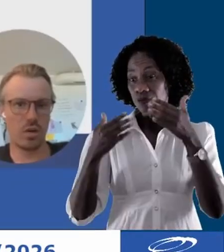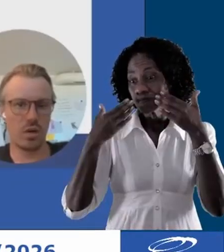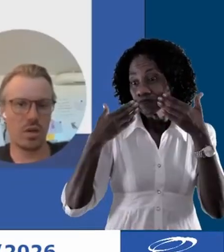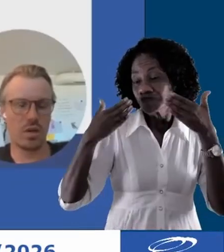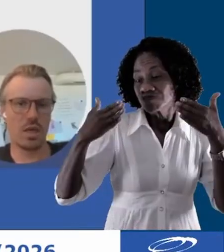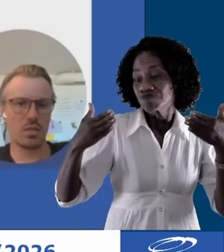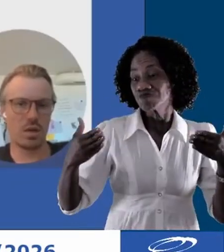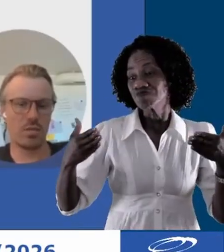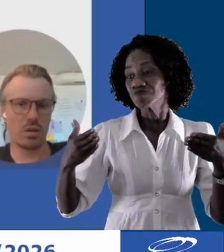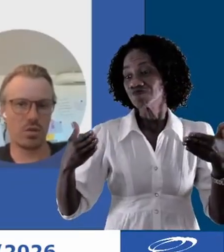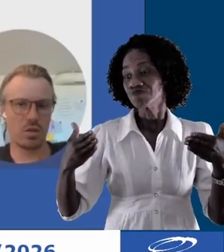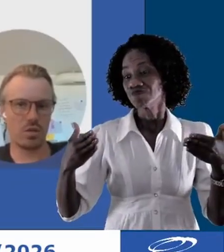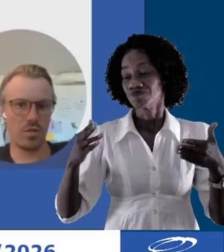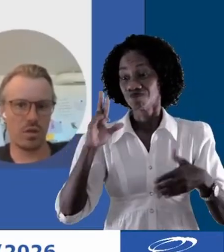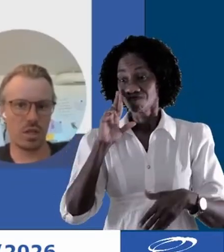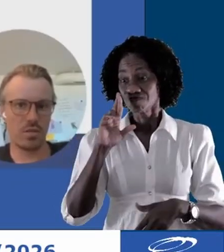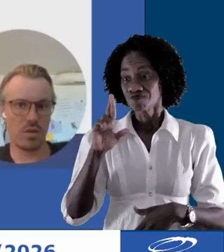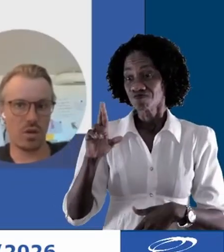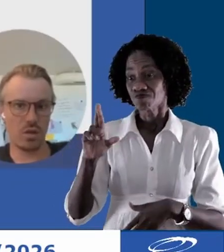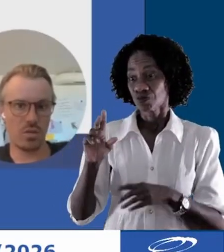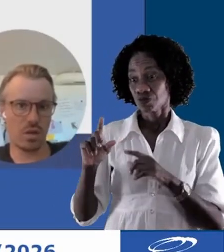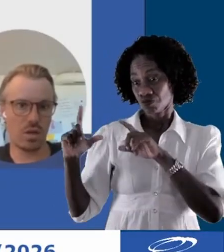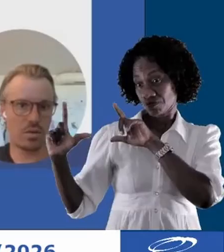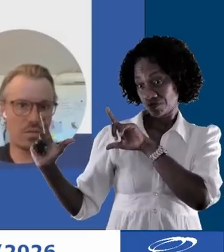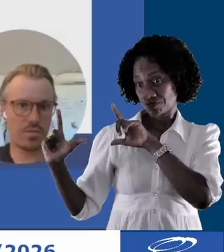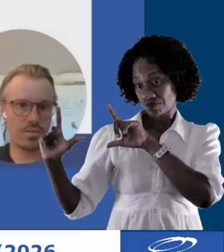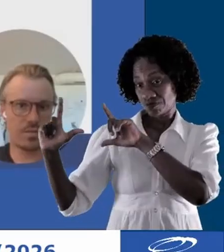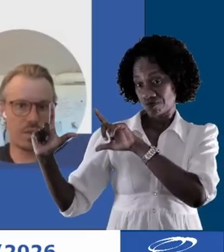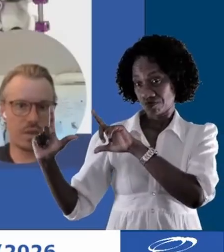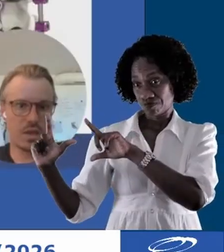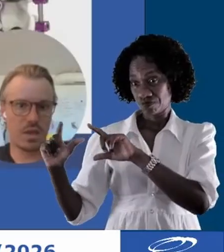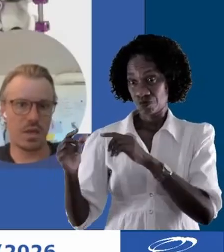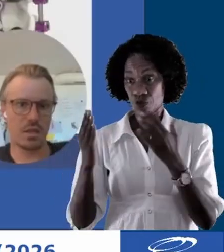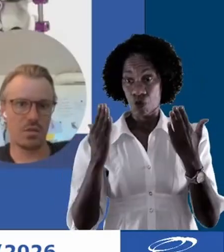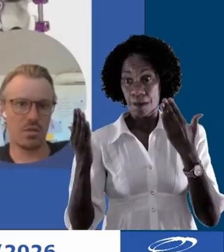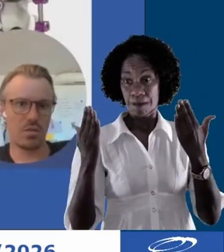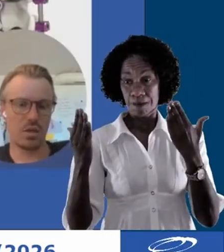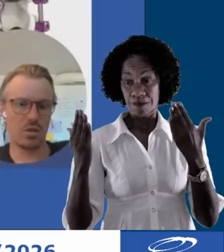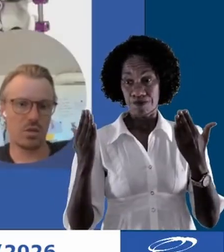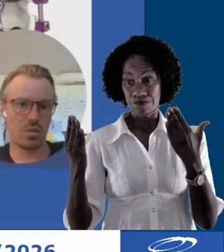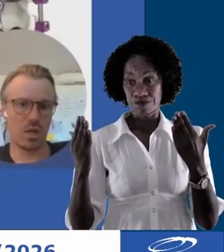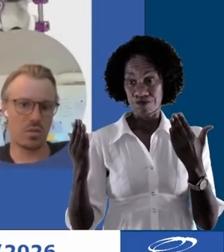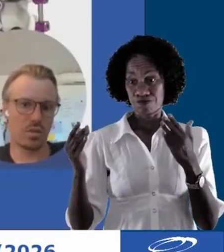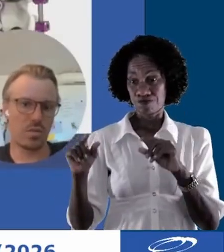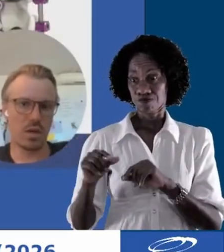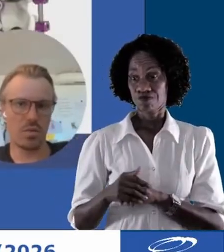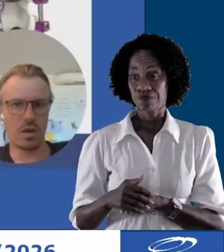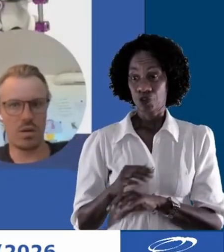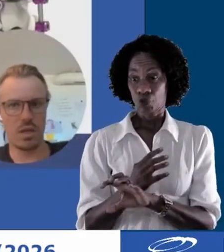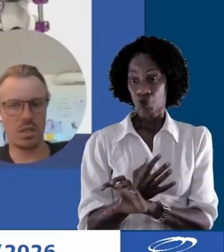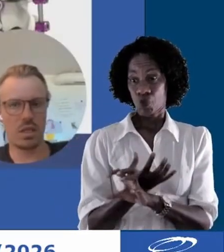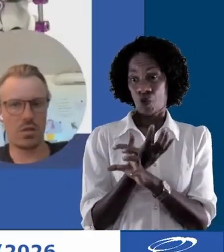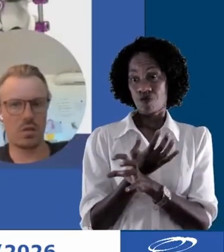poor antibiotic penetration to, for example, osteoporotic bone? And as an orthopedic surgeon, we like to put